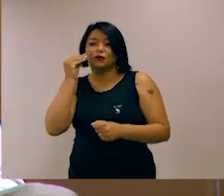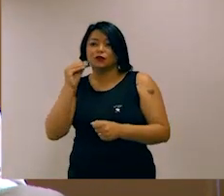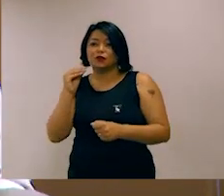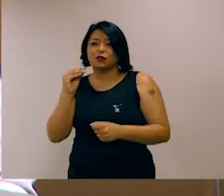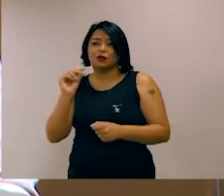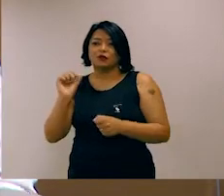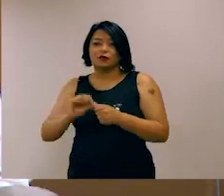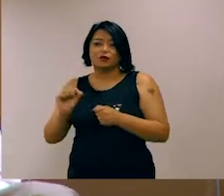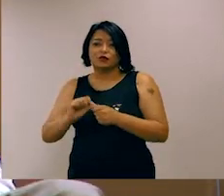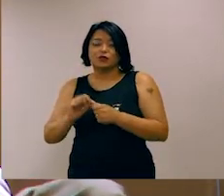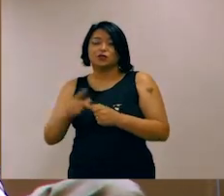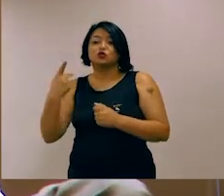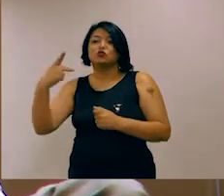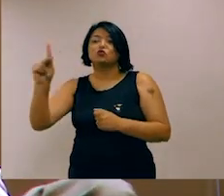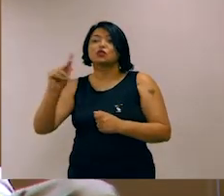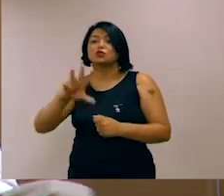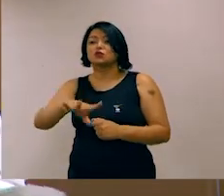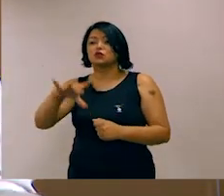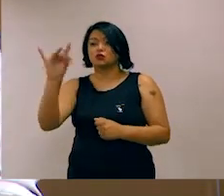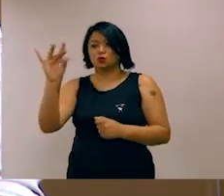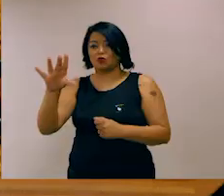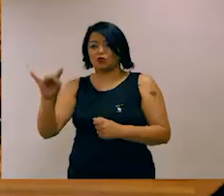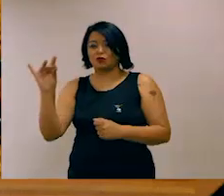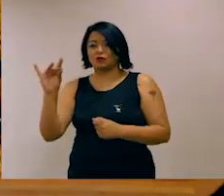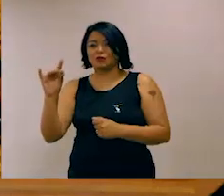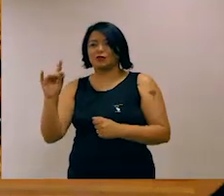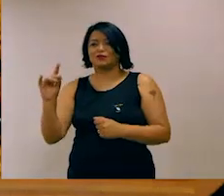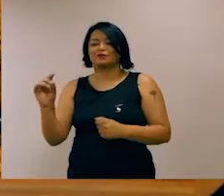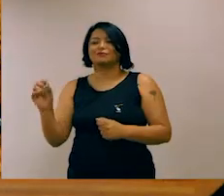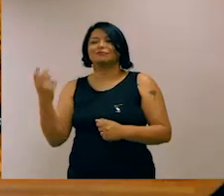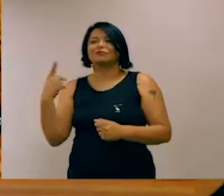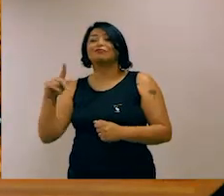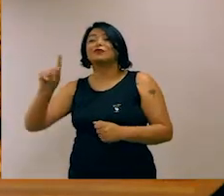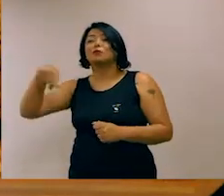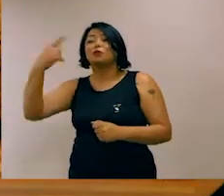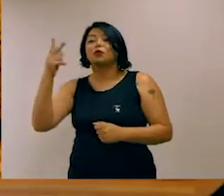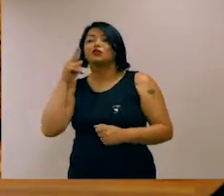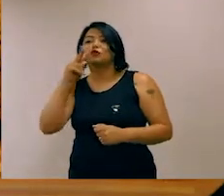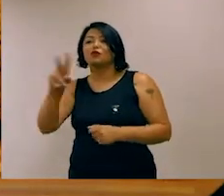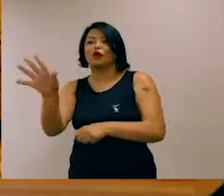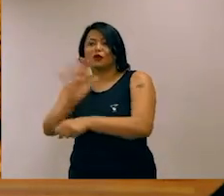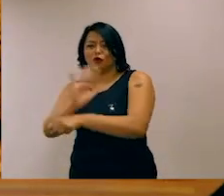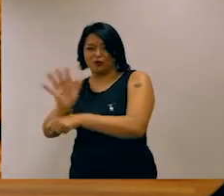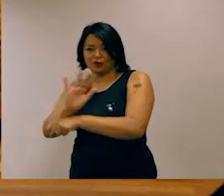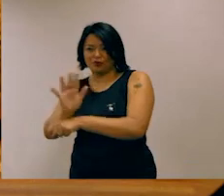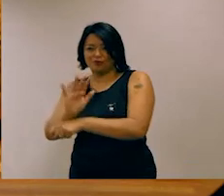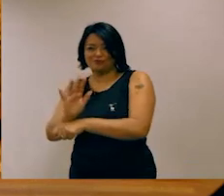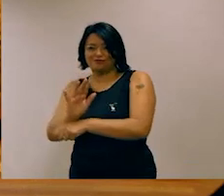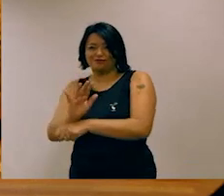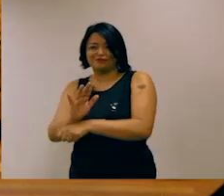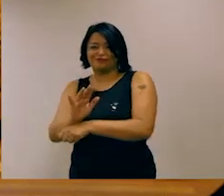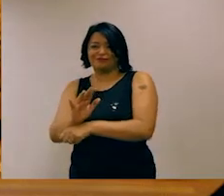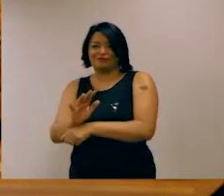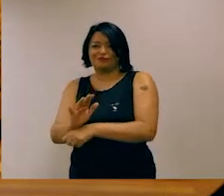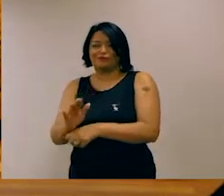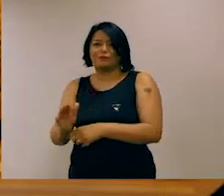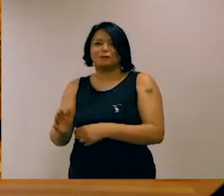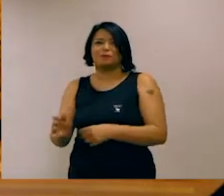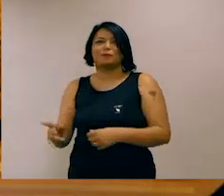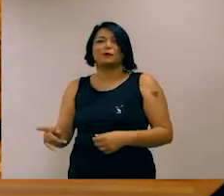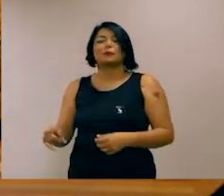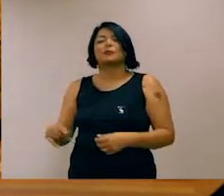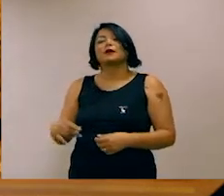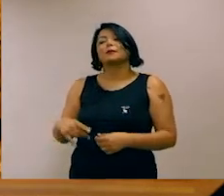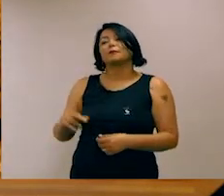So that's the next step. I think your answer is related to the next question. How open are Israeli public officials to experiment